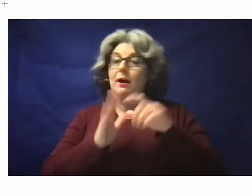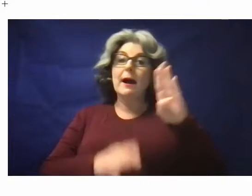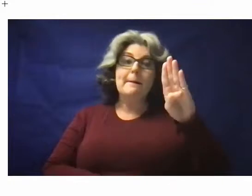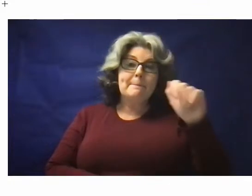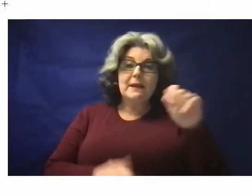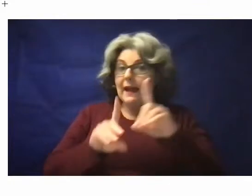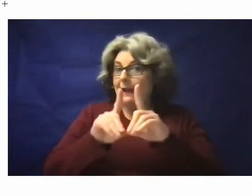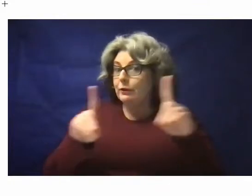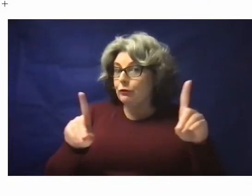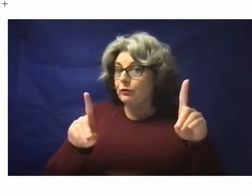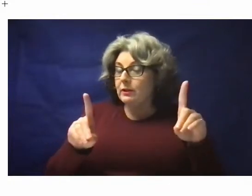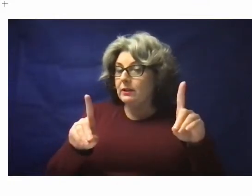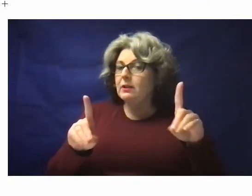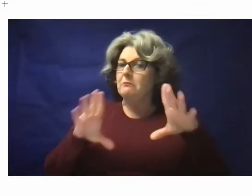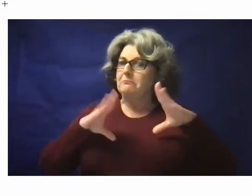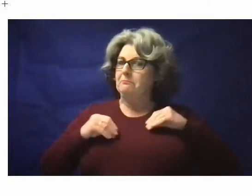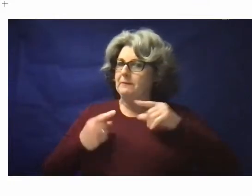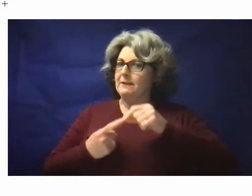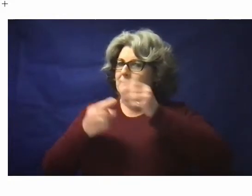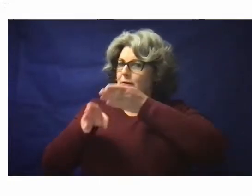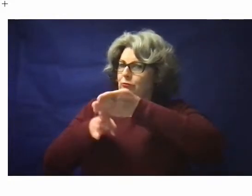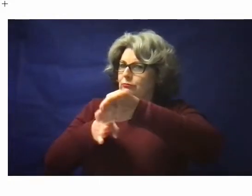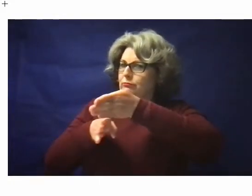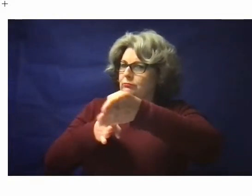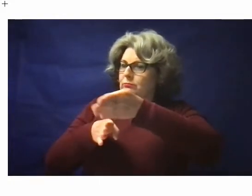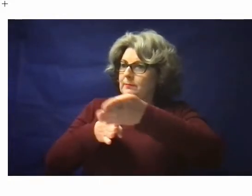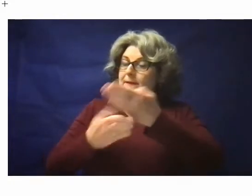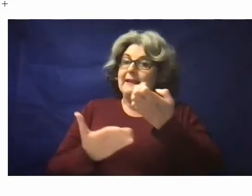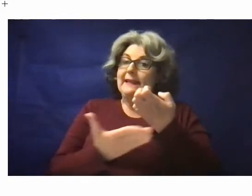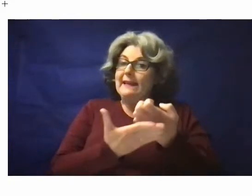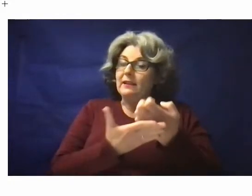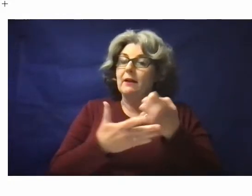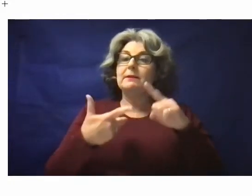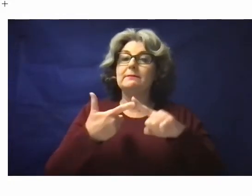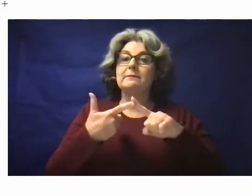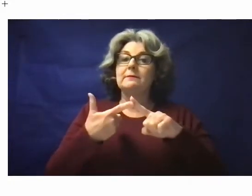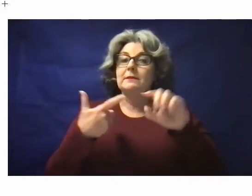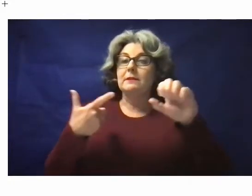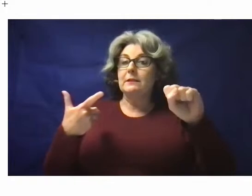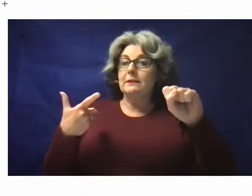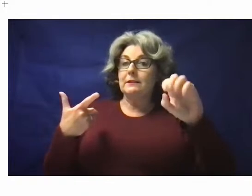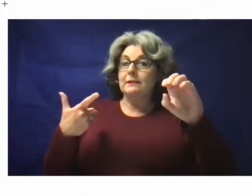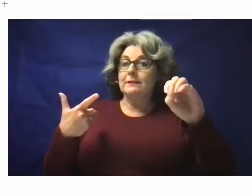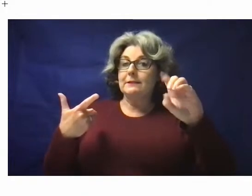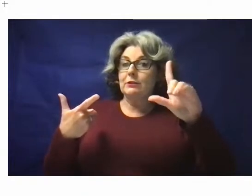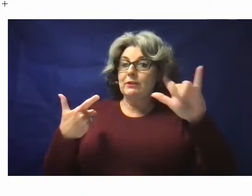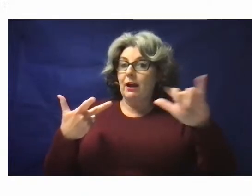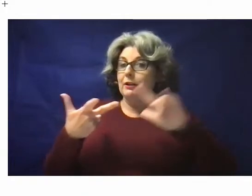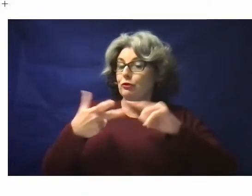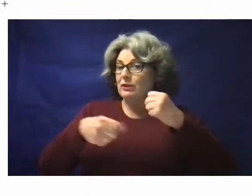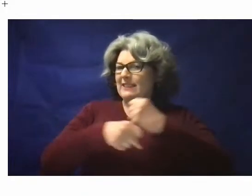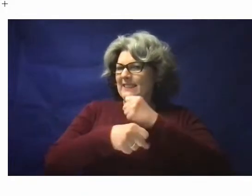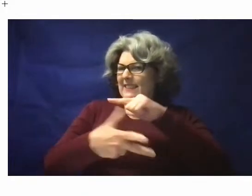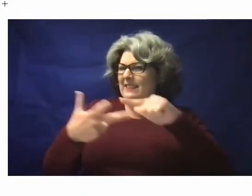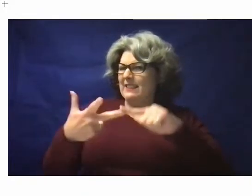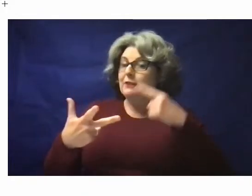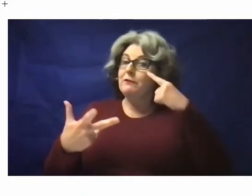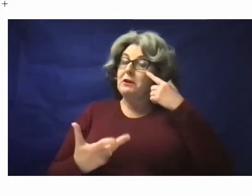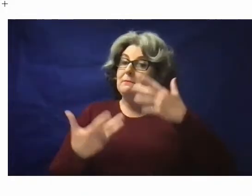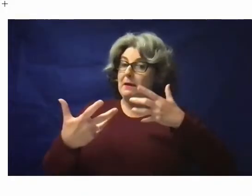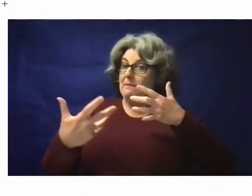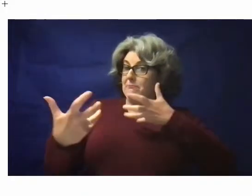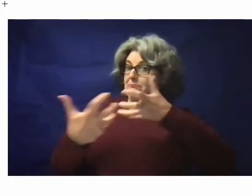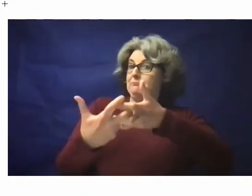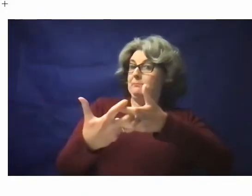degree with an acceptable specialization in economics, sociology, or statistics. So if you think you have